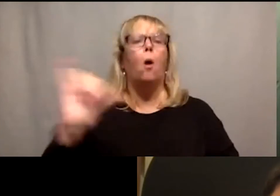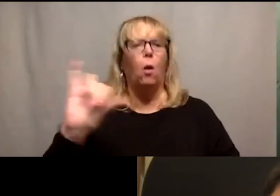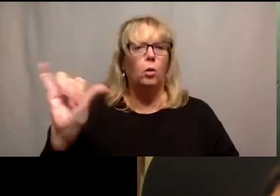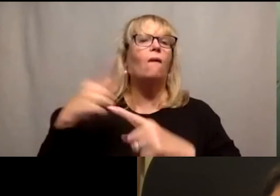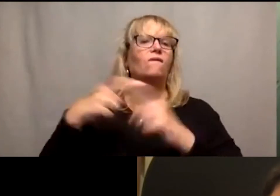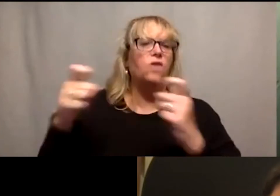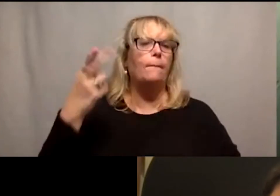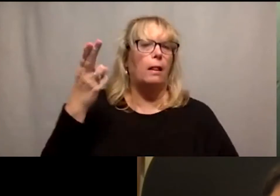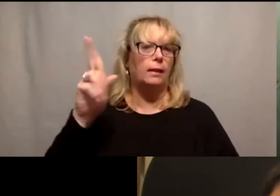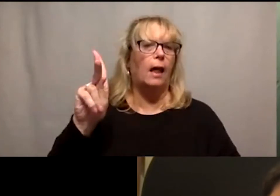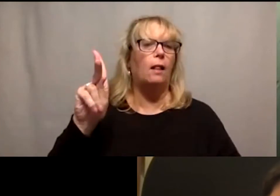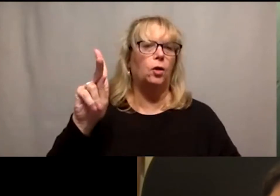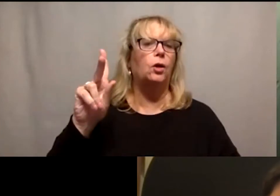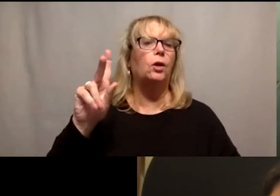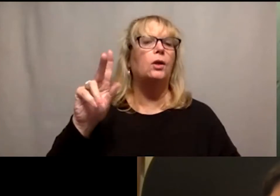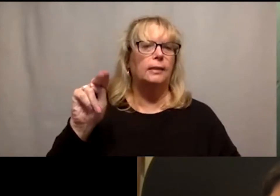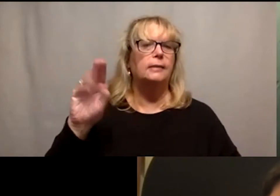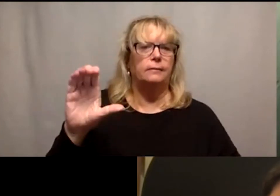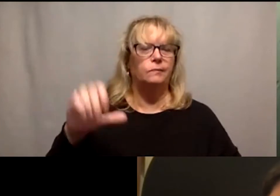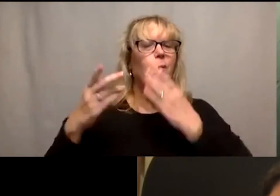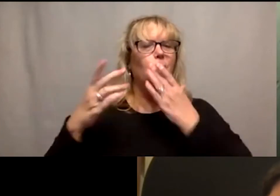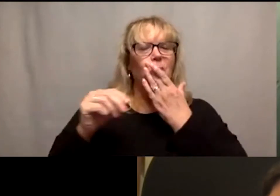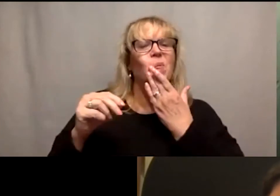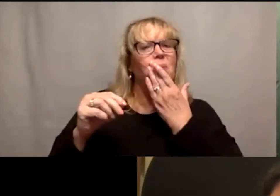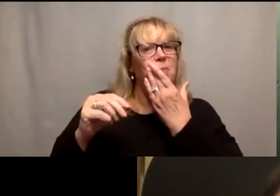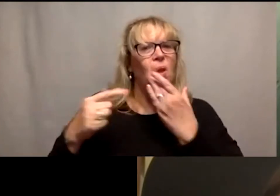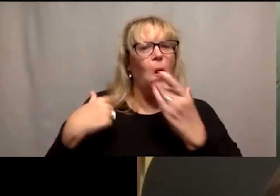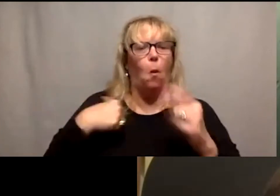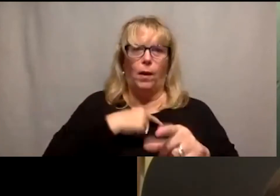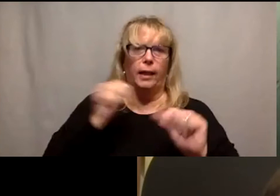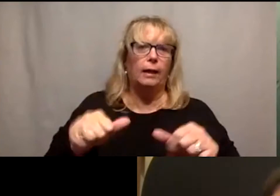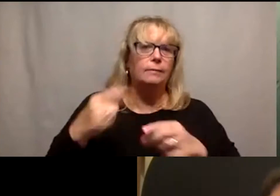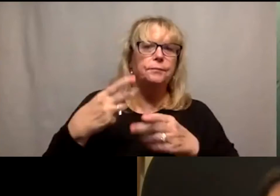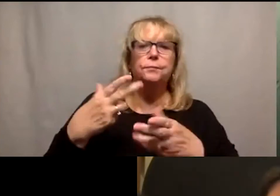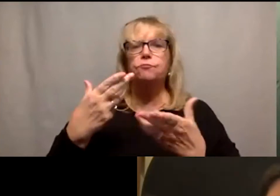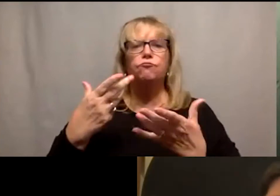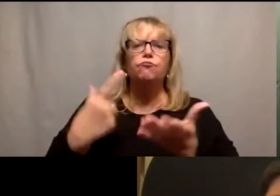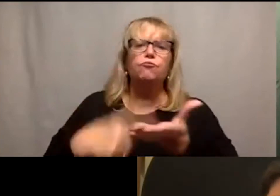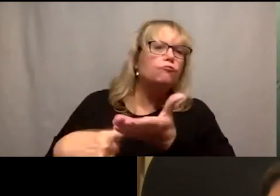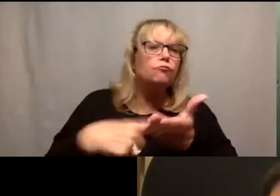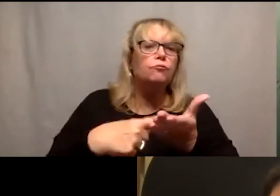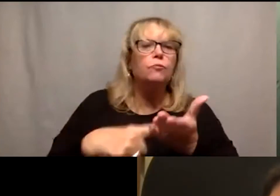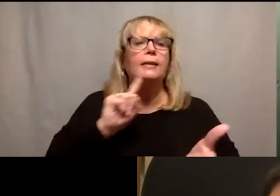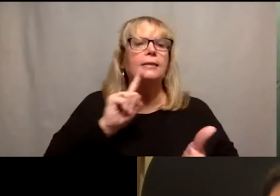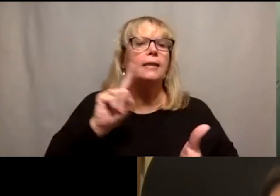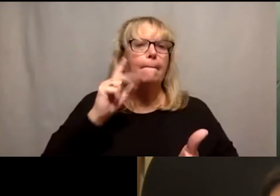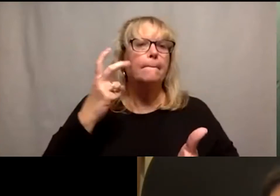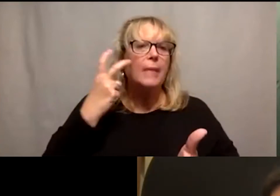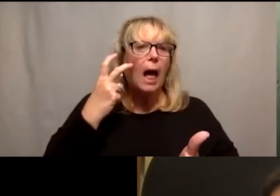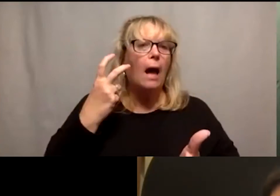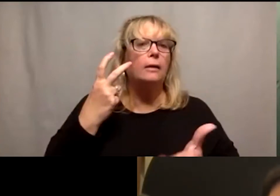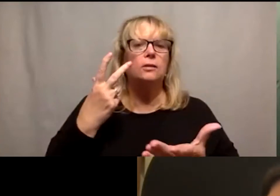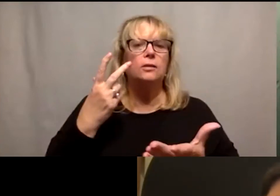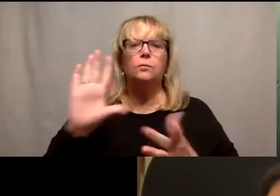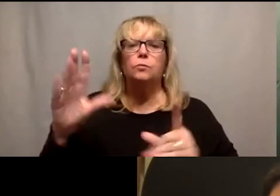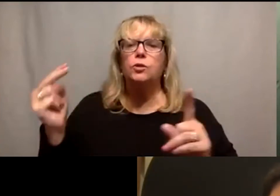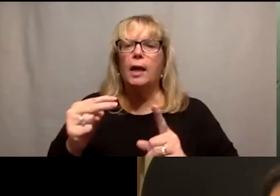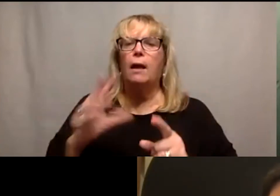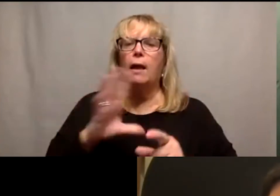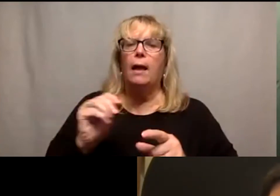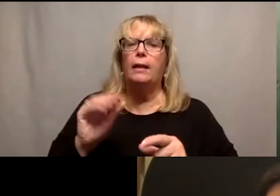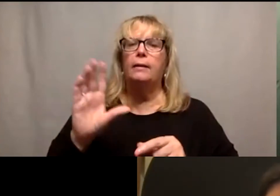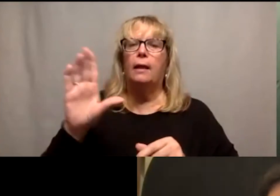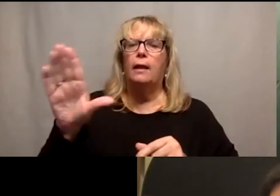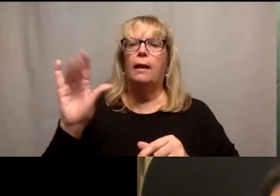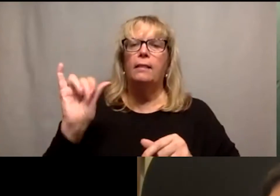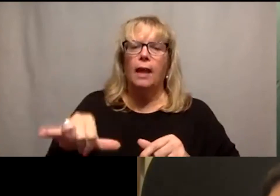Center, and we're going to be talking to you about the deafblind perspective and self-advocacy. It's great to have you all here